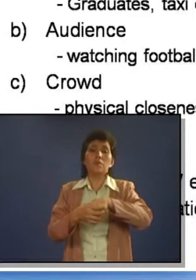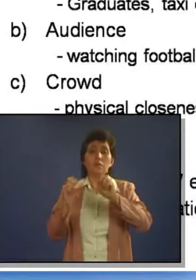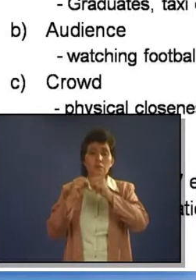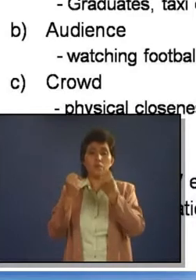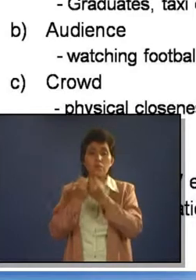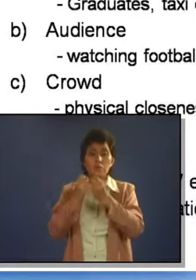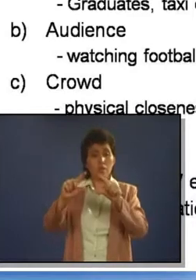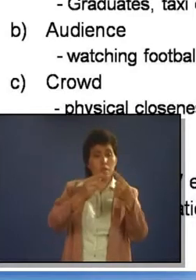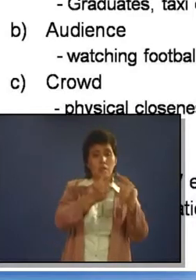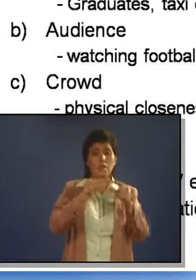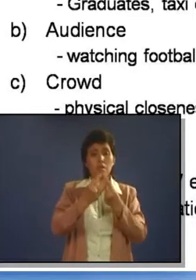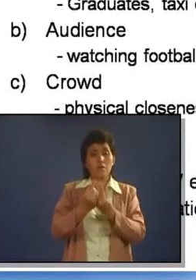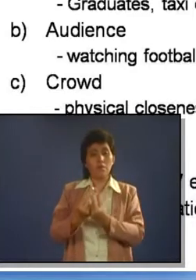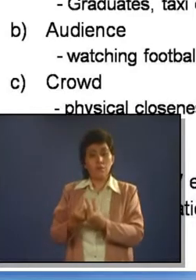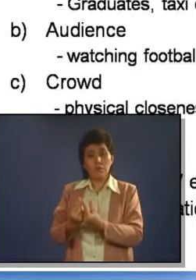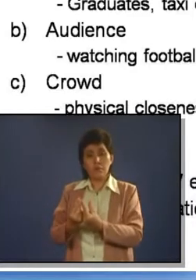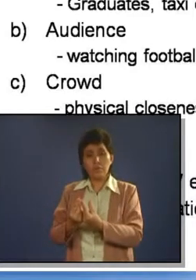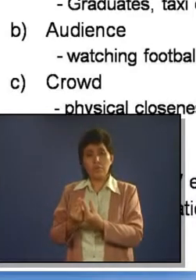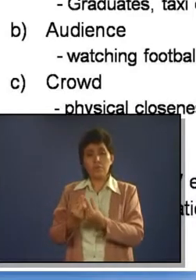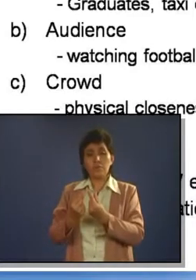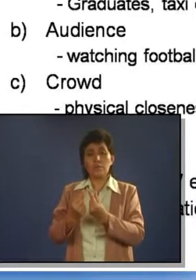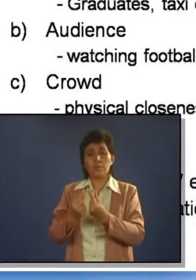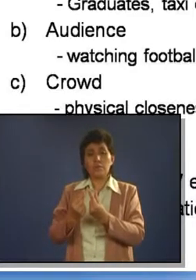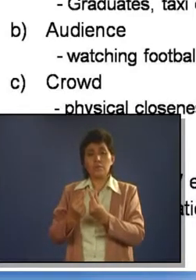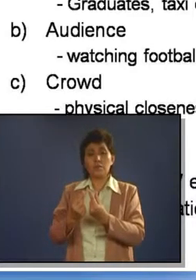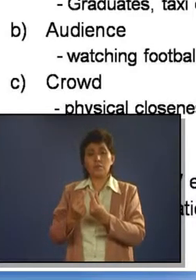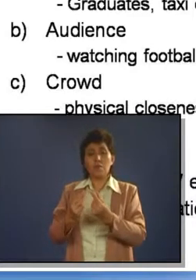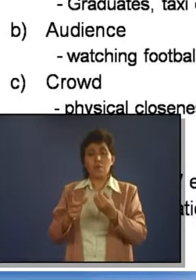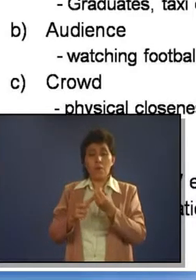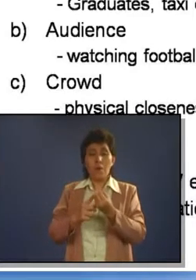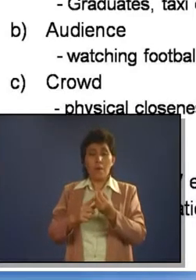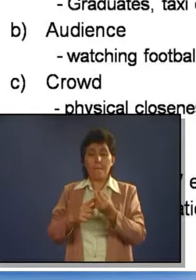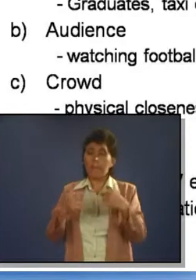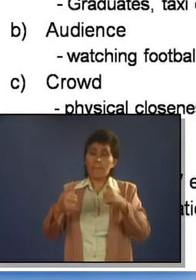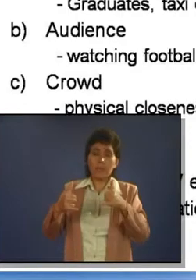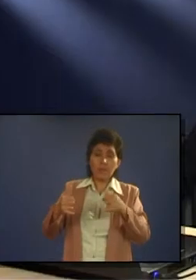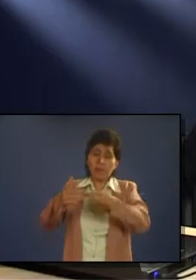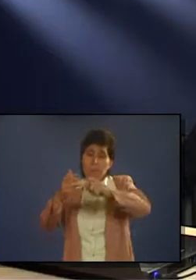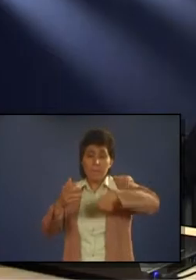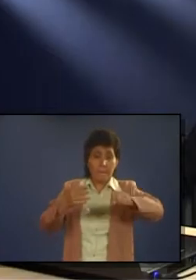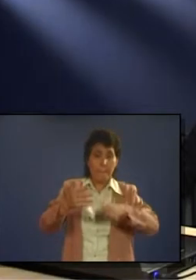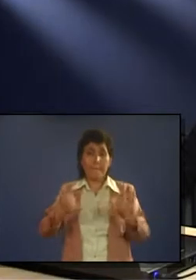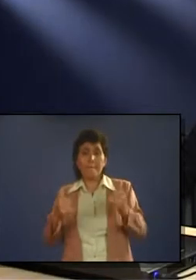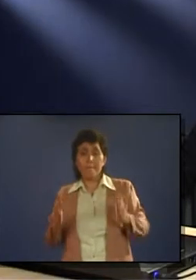social categories. You might be part of graduates or taxi drivers or badminton players, okay? And also you can be all